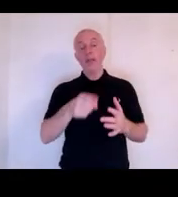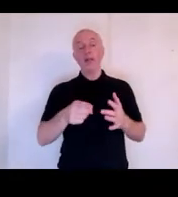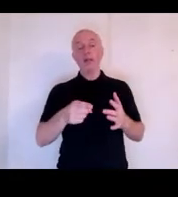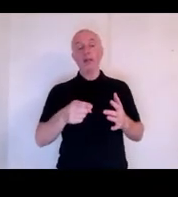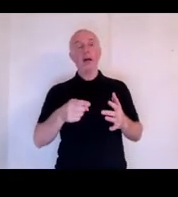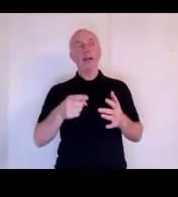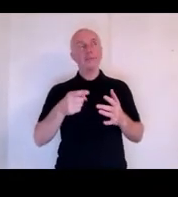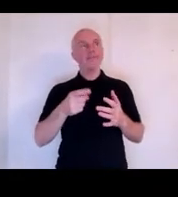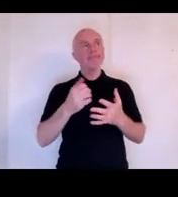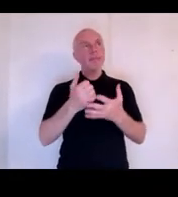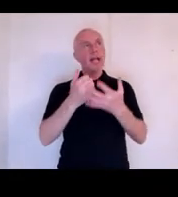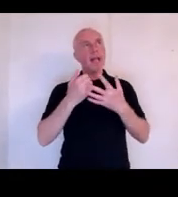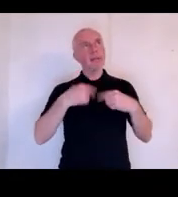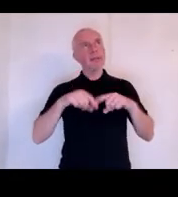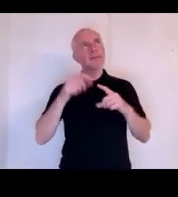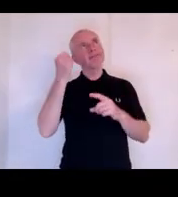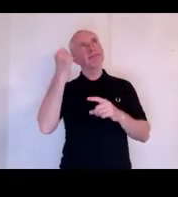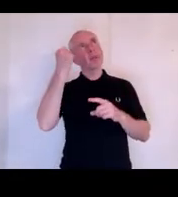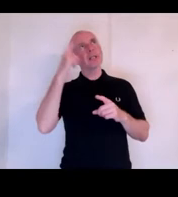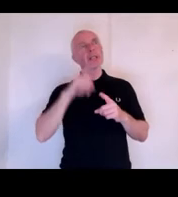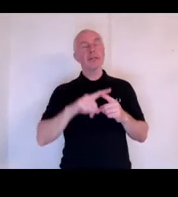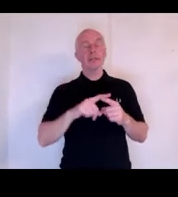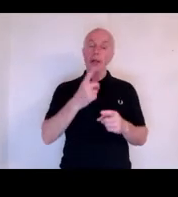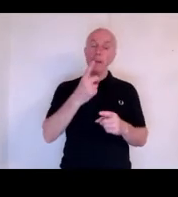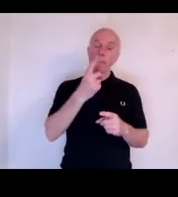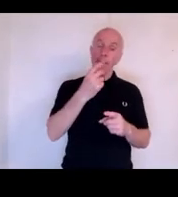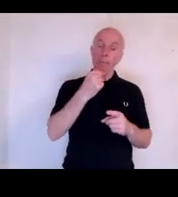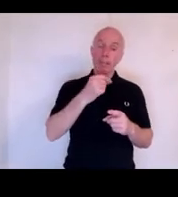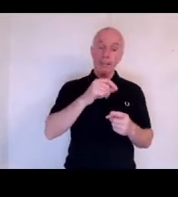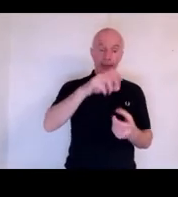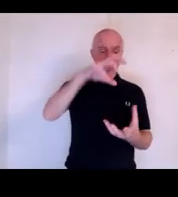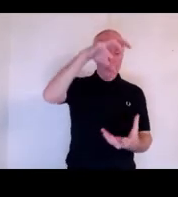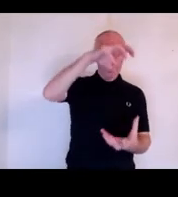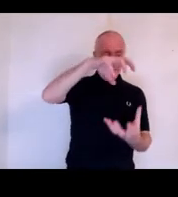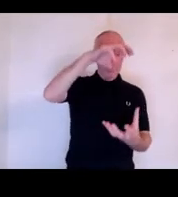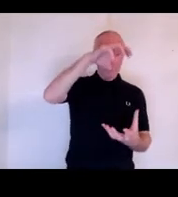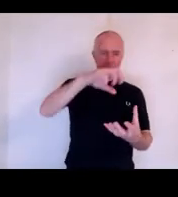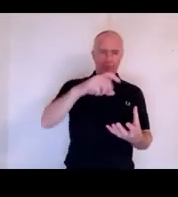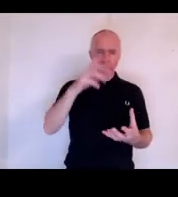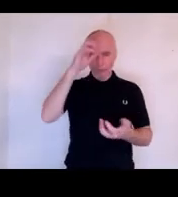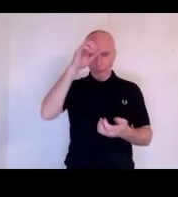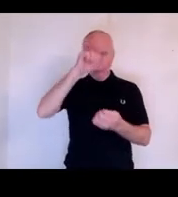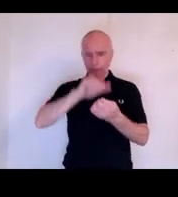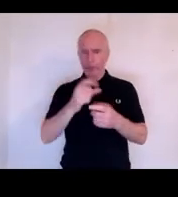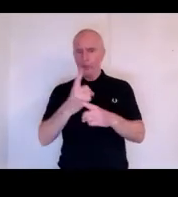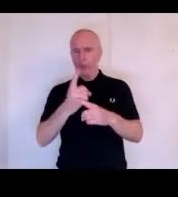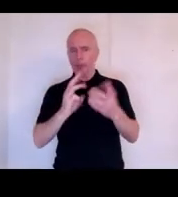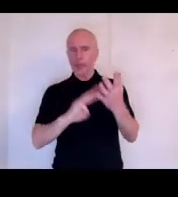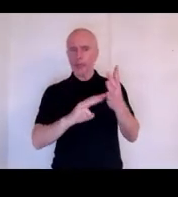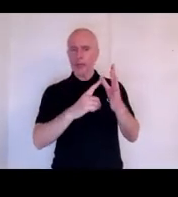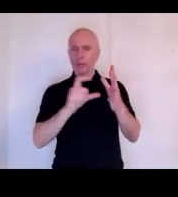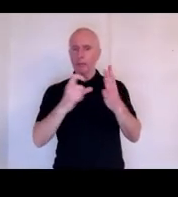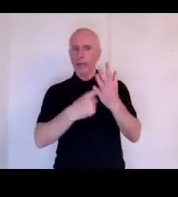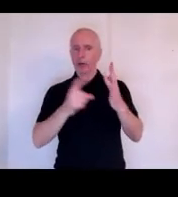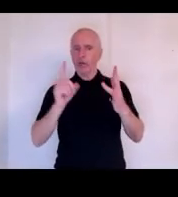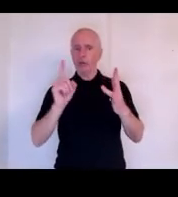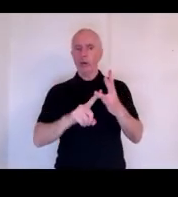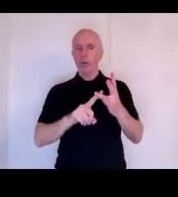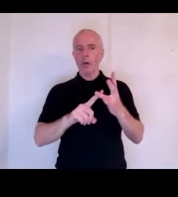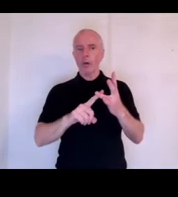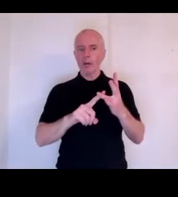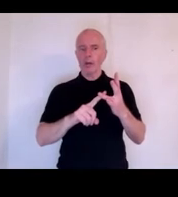the likelihood of interaction at that macro scale that I talked about before. So in nuclear data, we're trying to